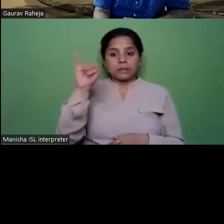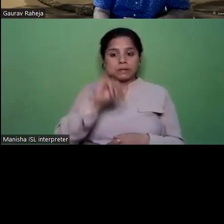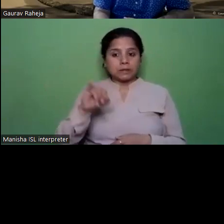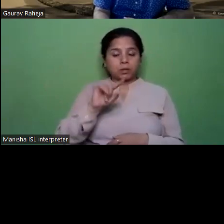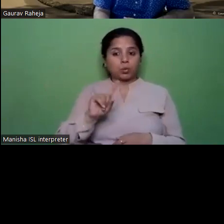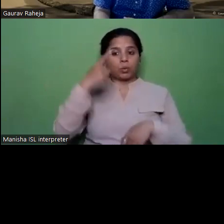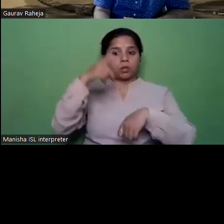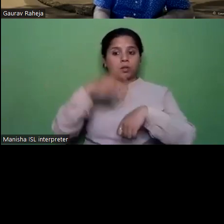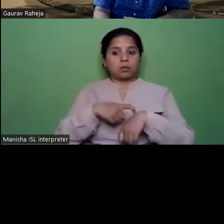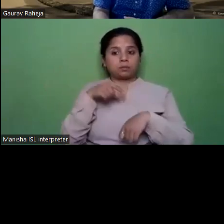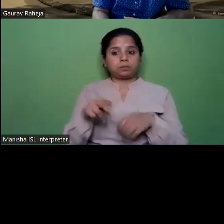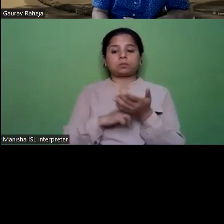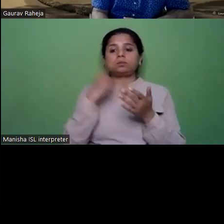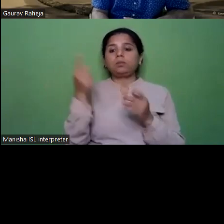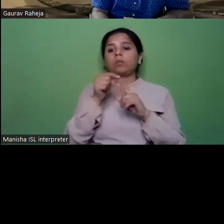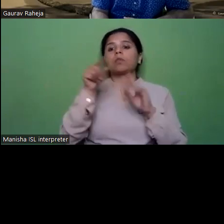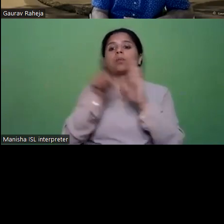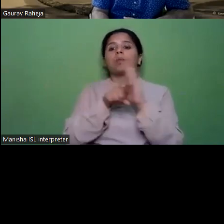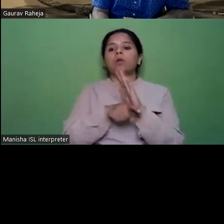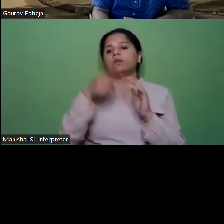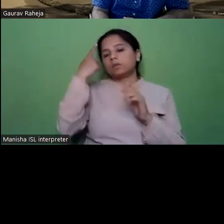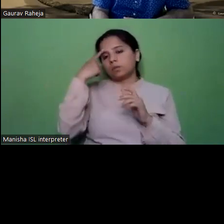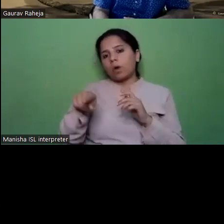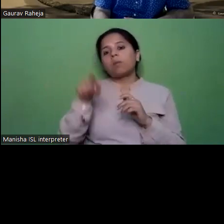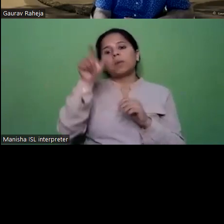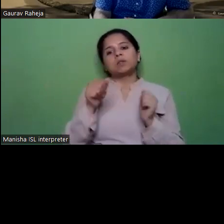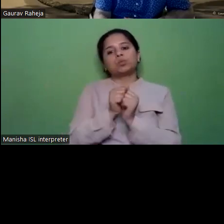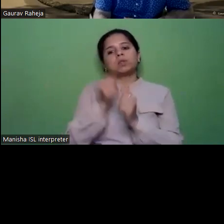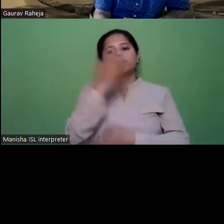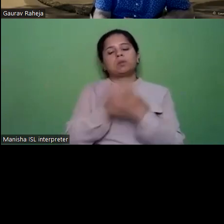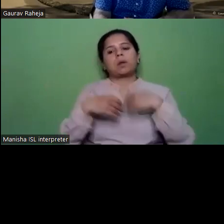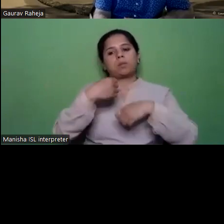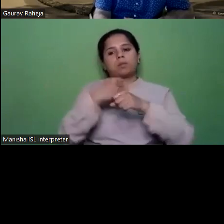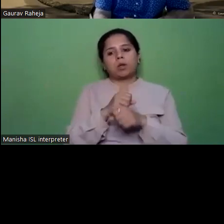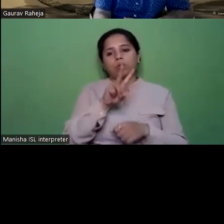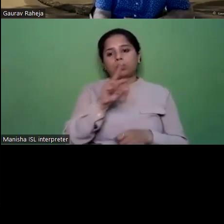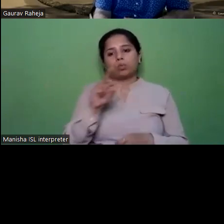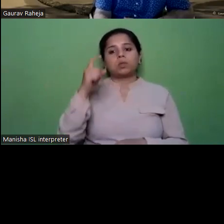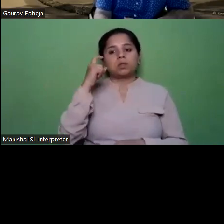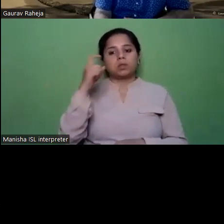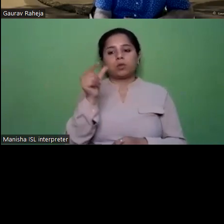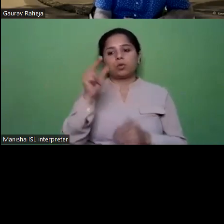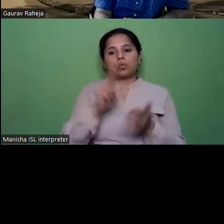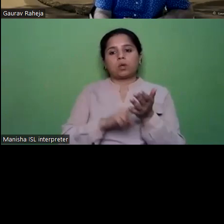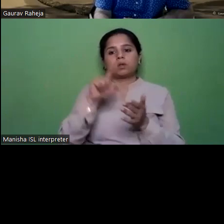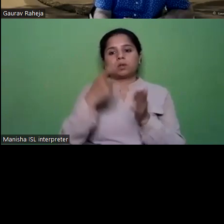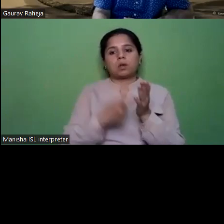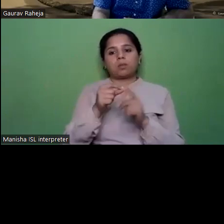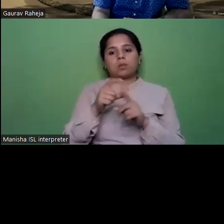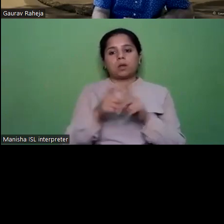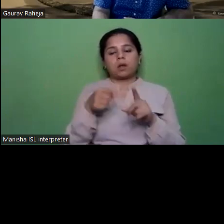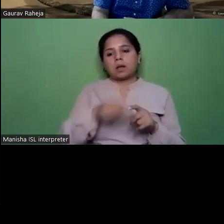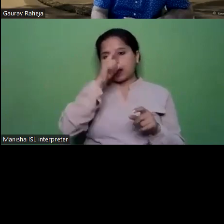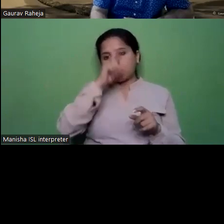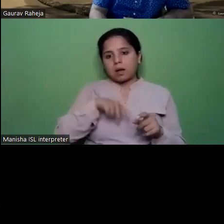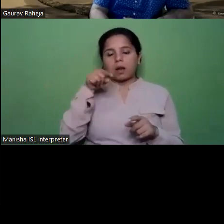a national policy for persons with disabilities was formed. And in 2007, the UN Crpd Act came into existence.